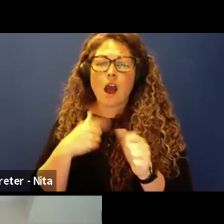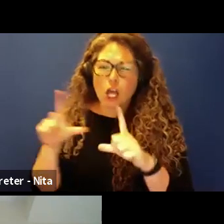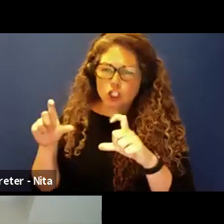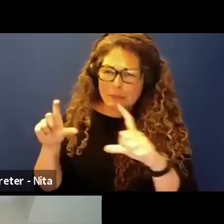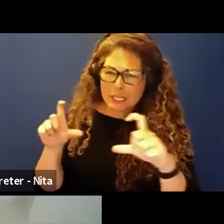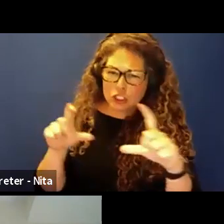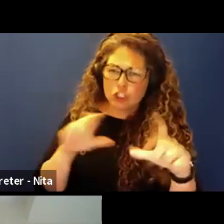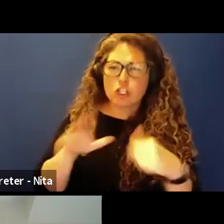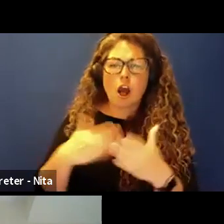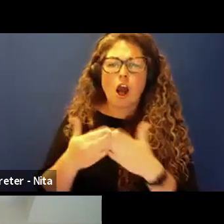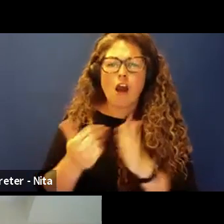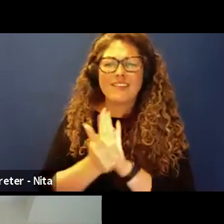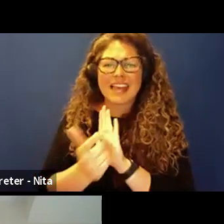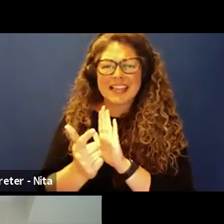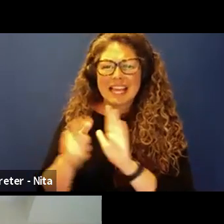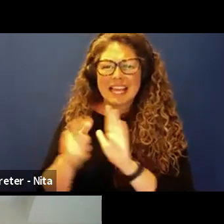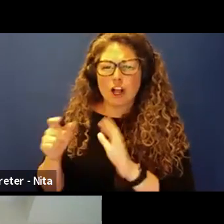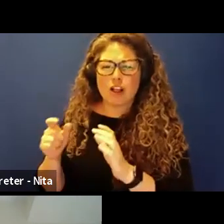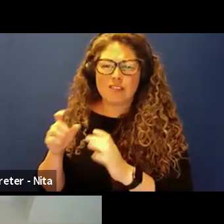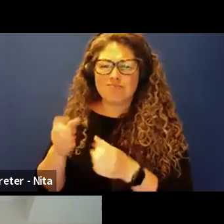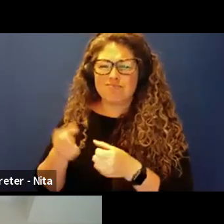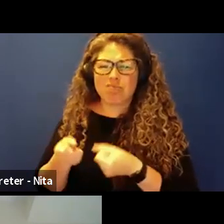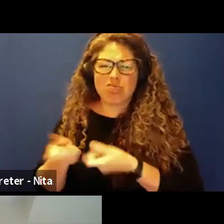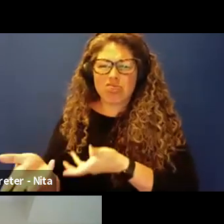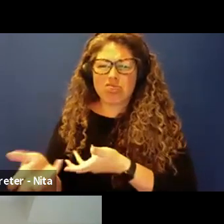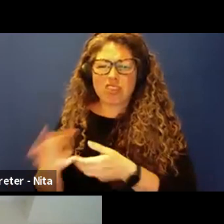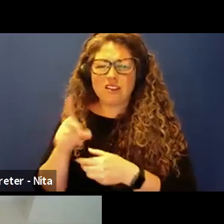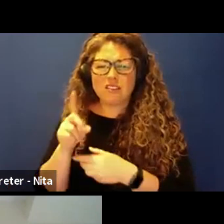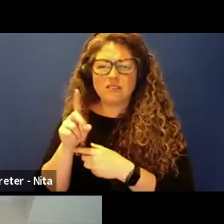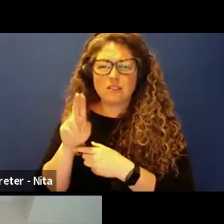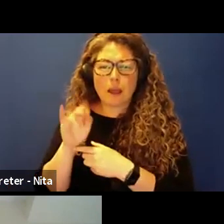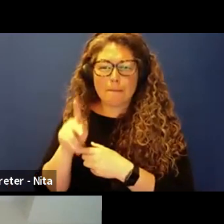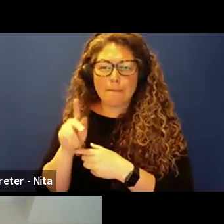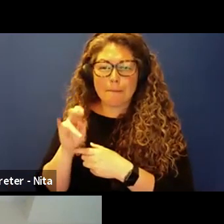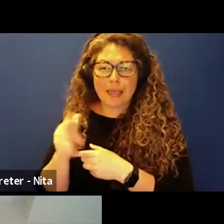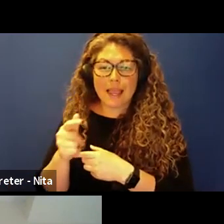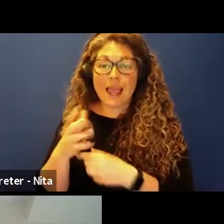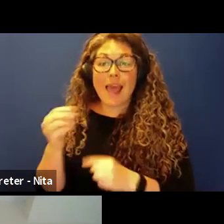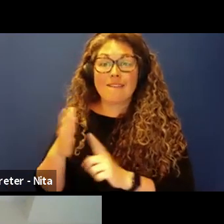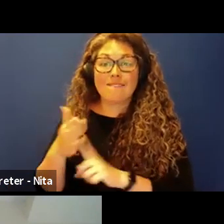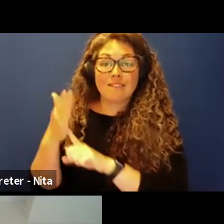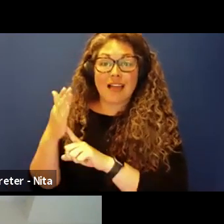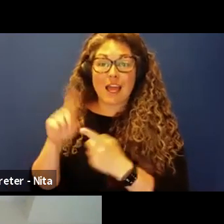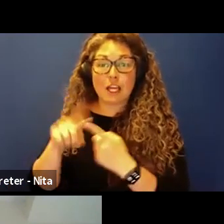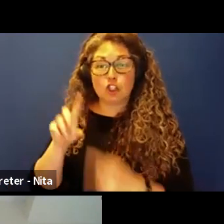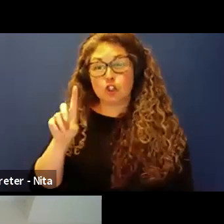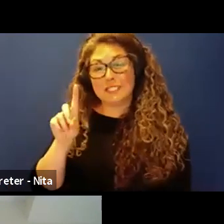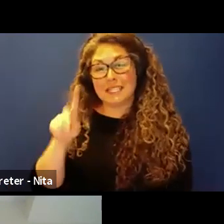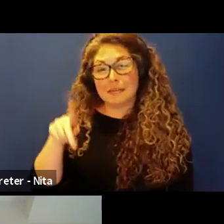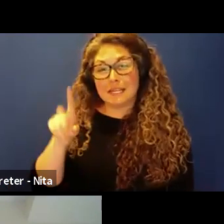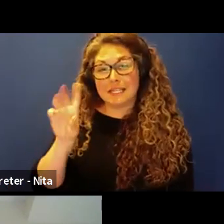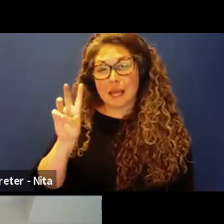illegal dumping on Corcoran Street and flagged it to DPW. So that should be getting picked up very soon.